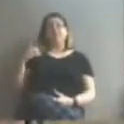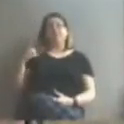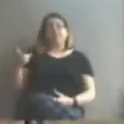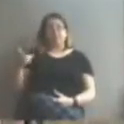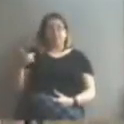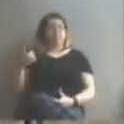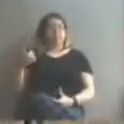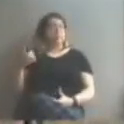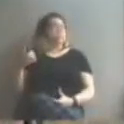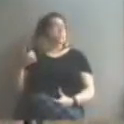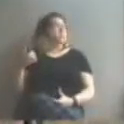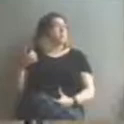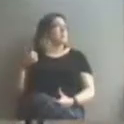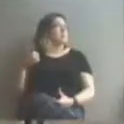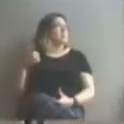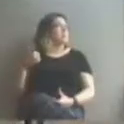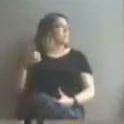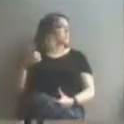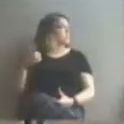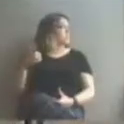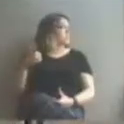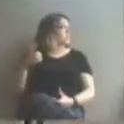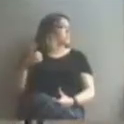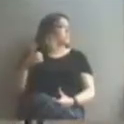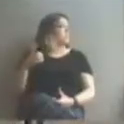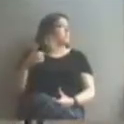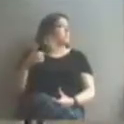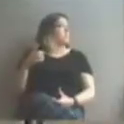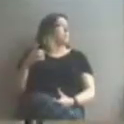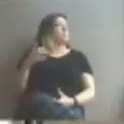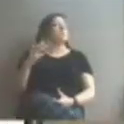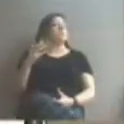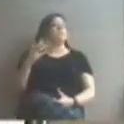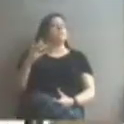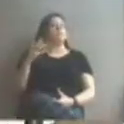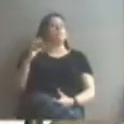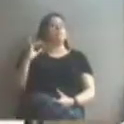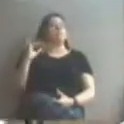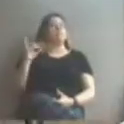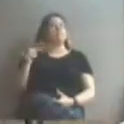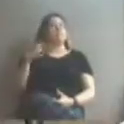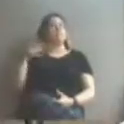Education, Jefferson County Education Resolution.